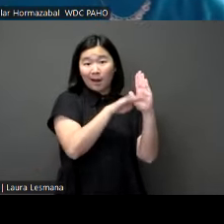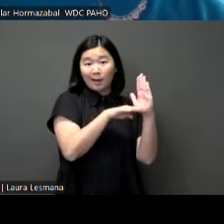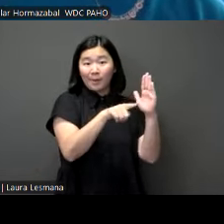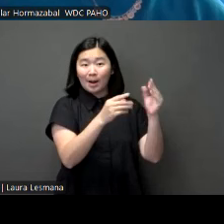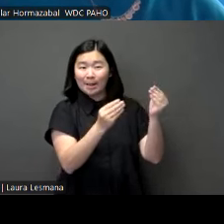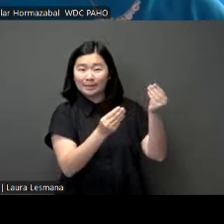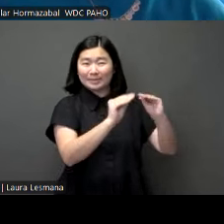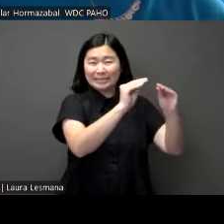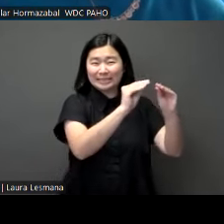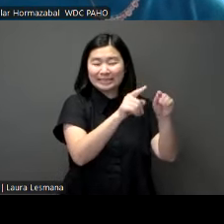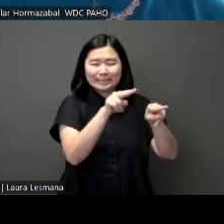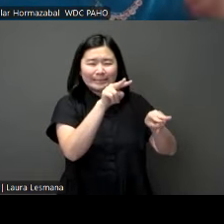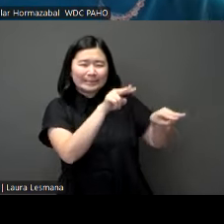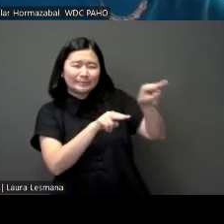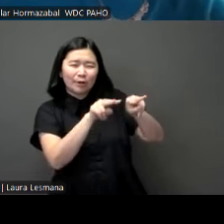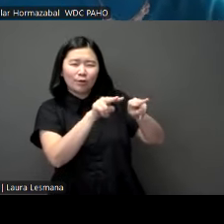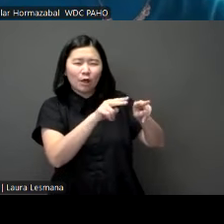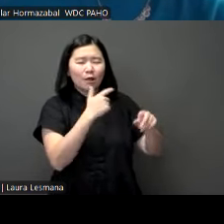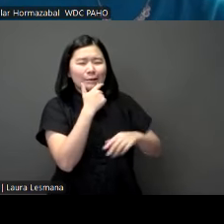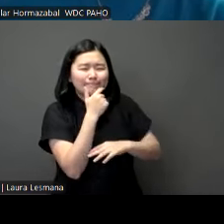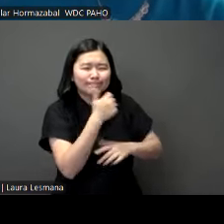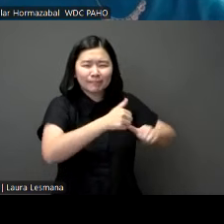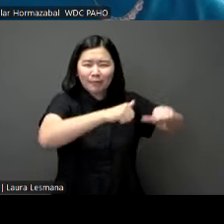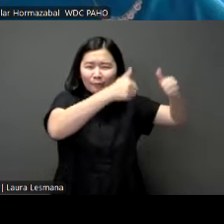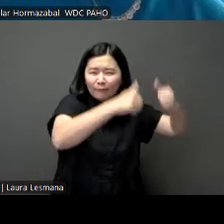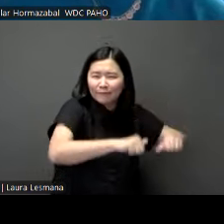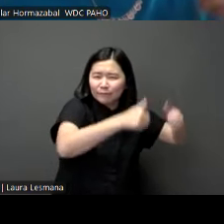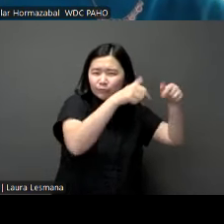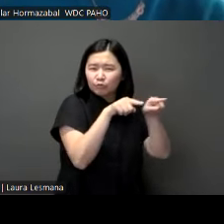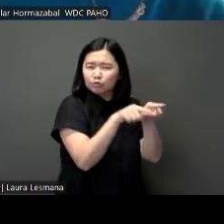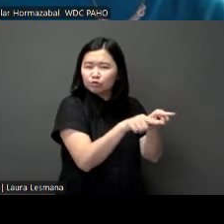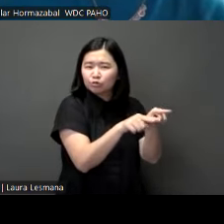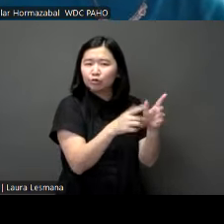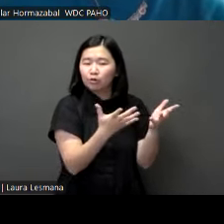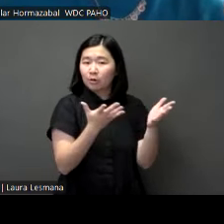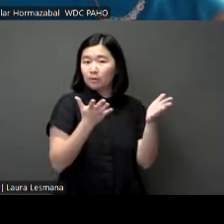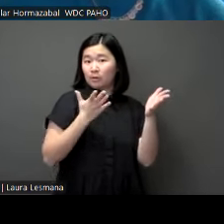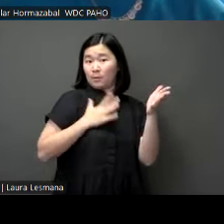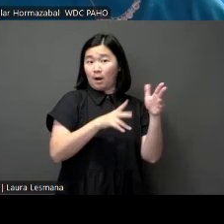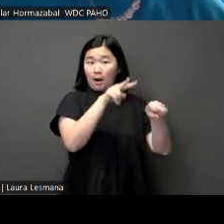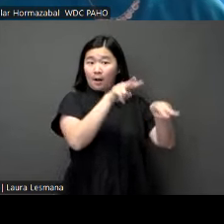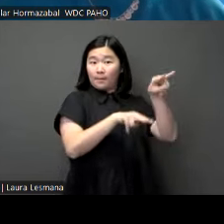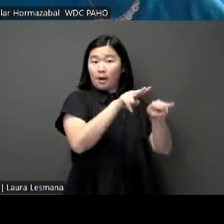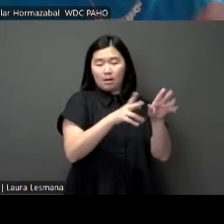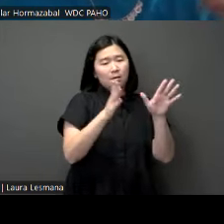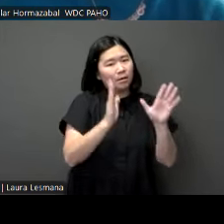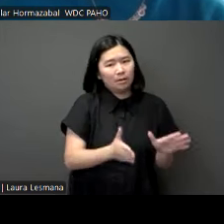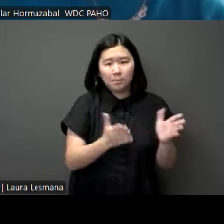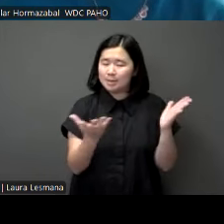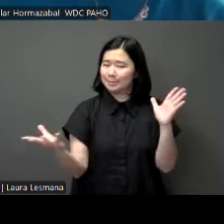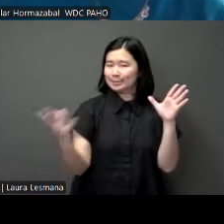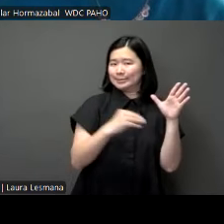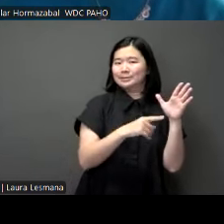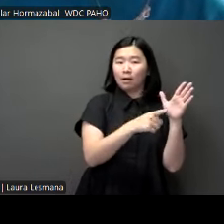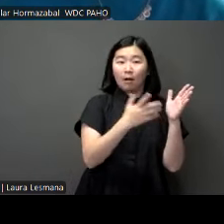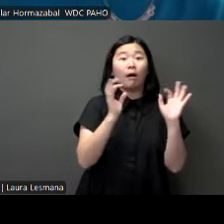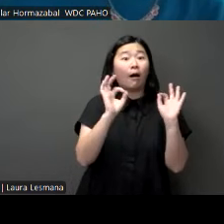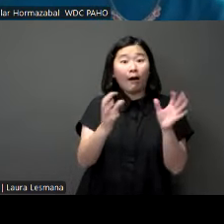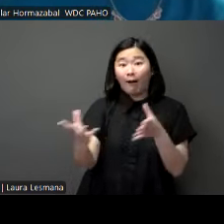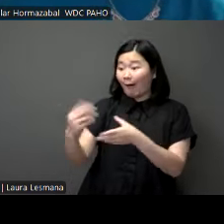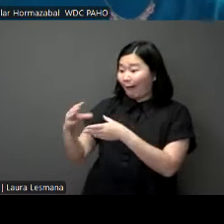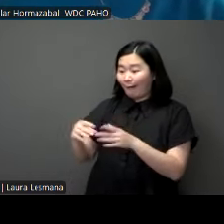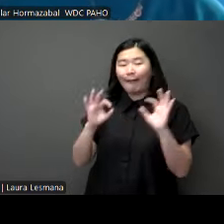on these programs. For many people, anything that has to do with housing, transportation, everything that has